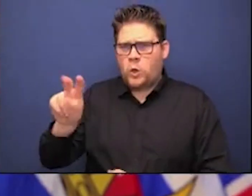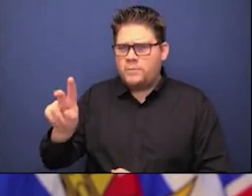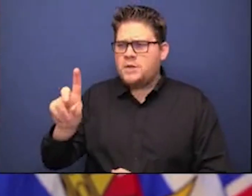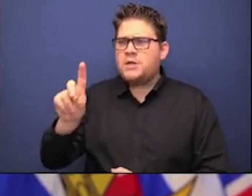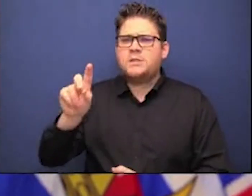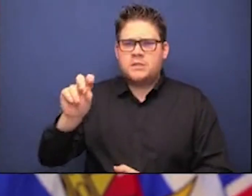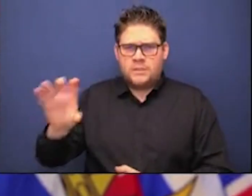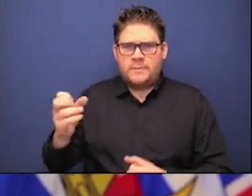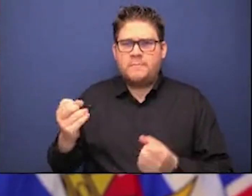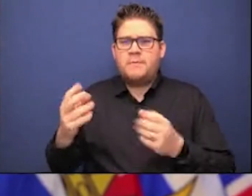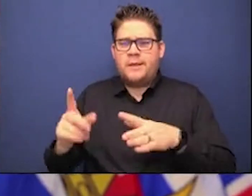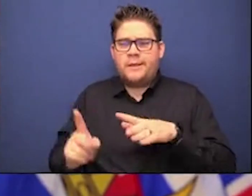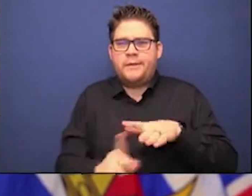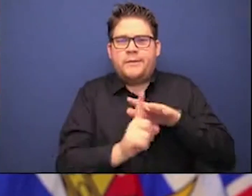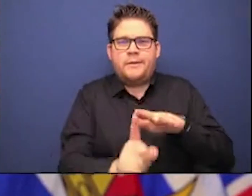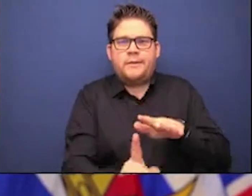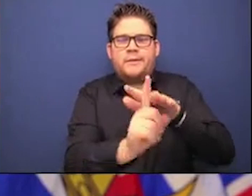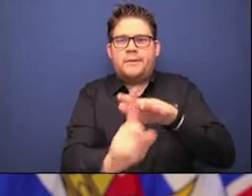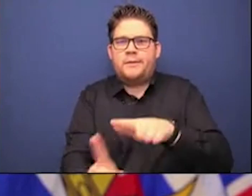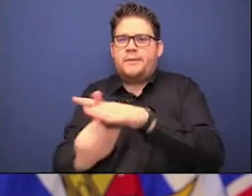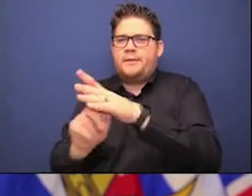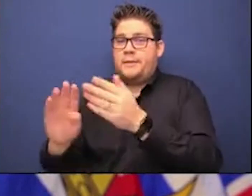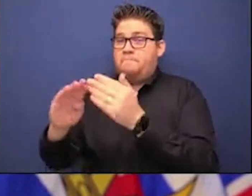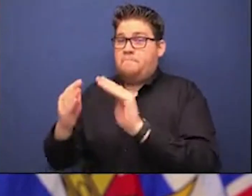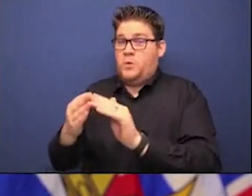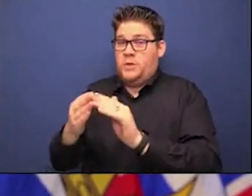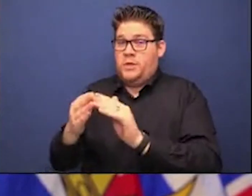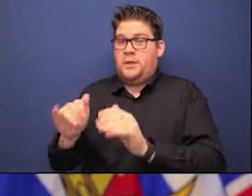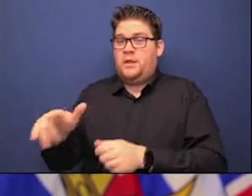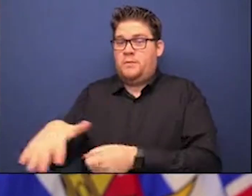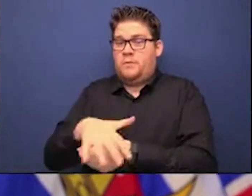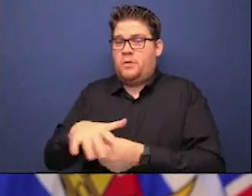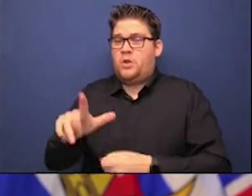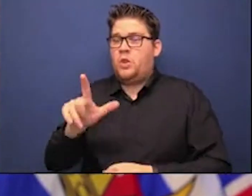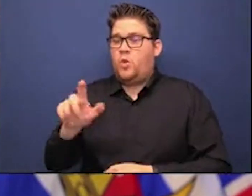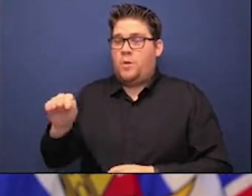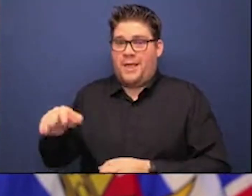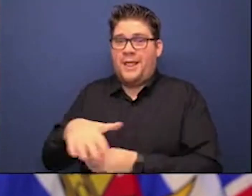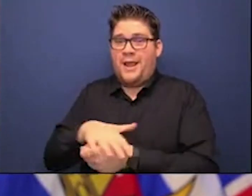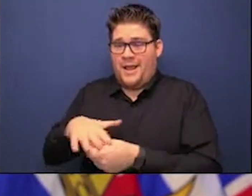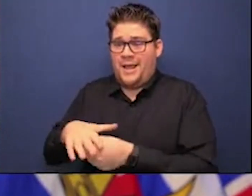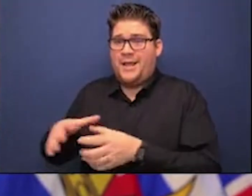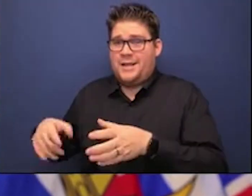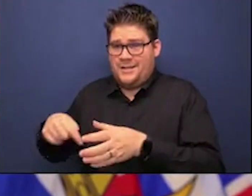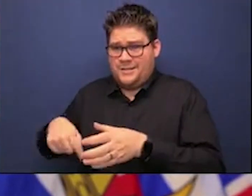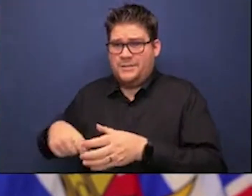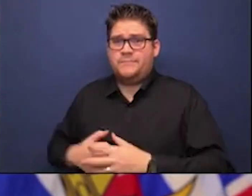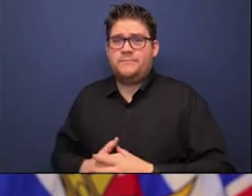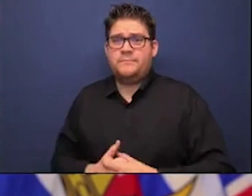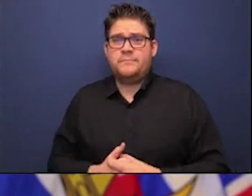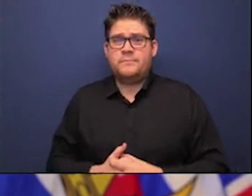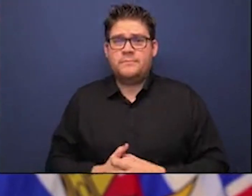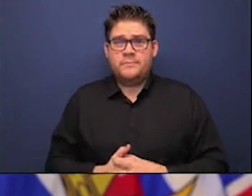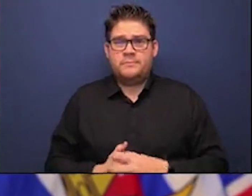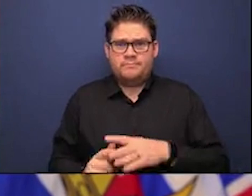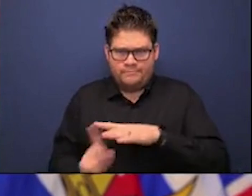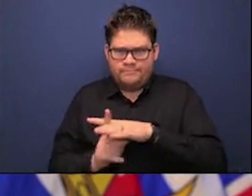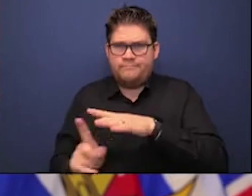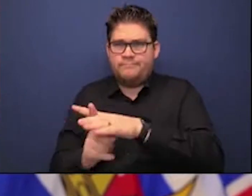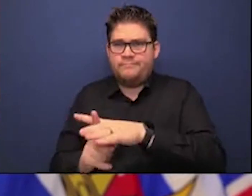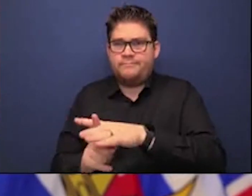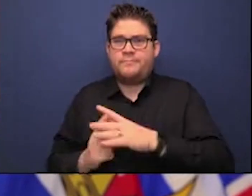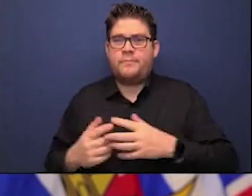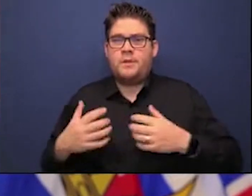in communities around the province, and it was a very challenging time for public health. And I had